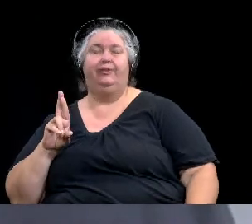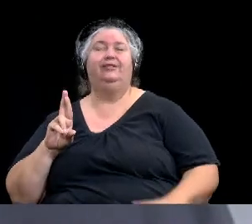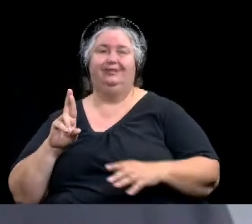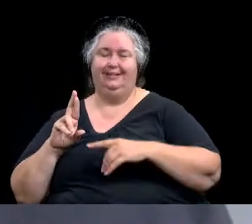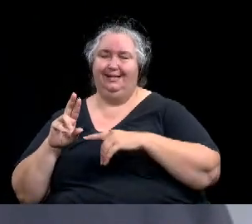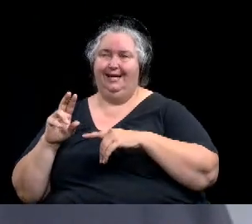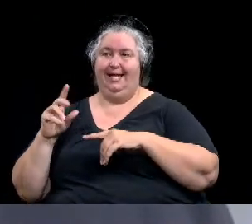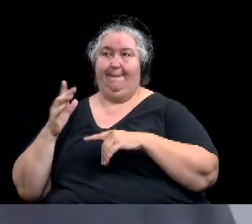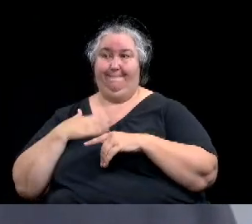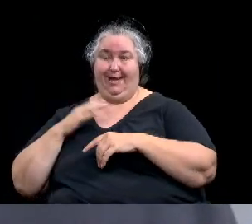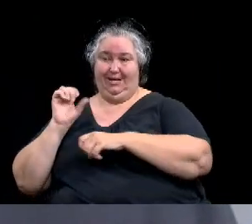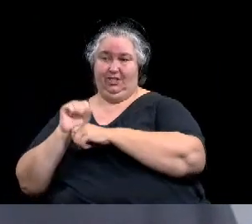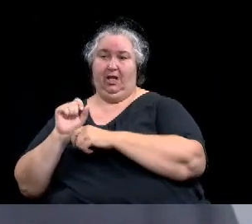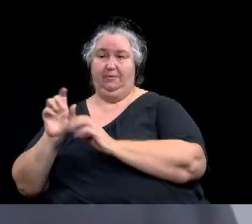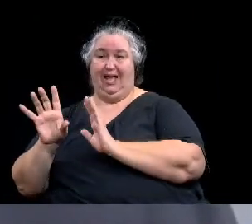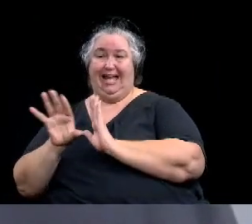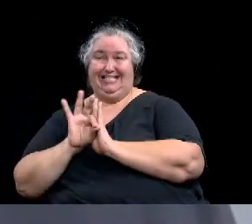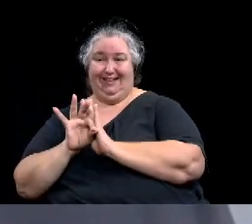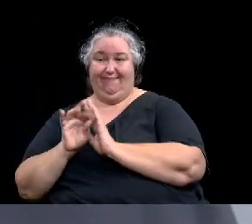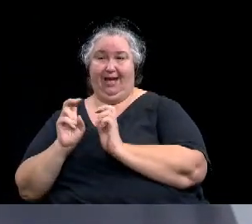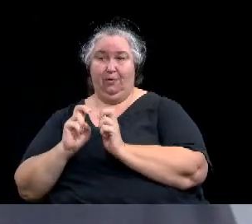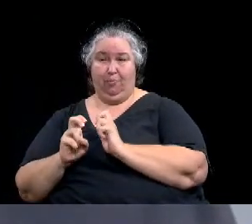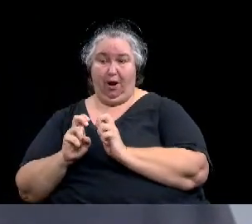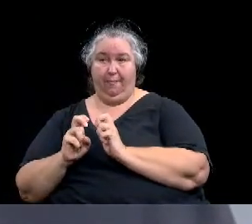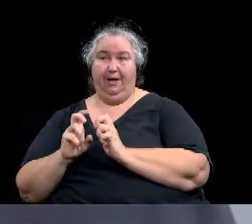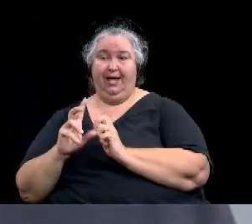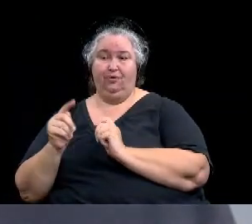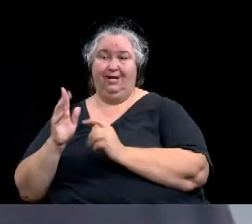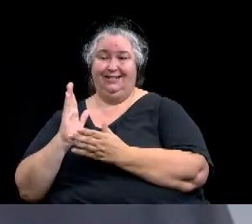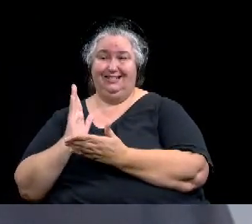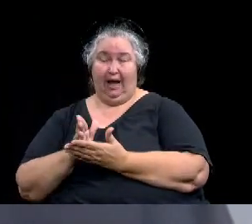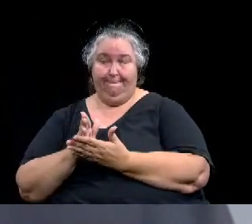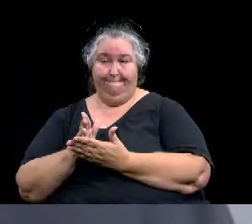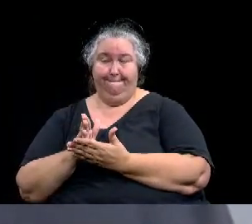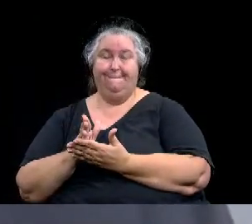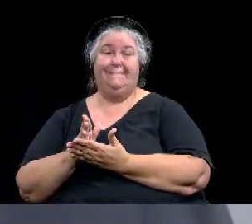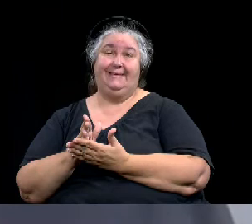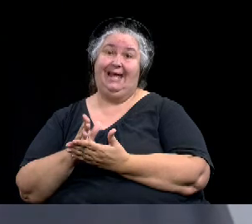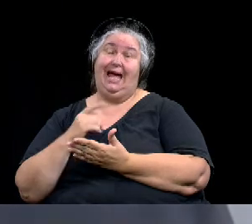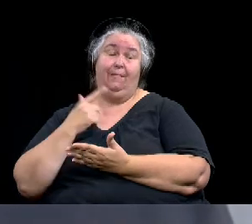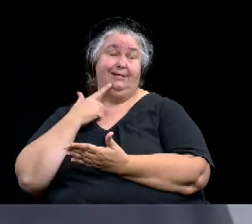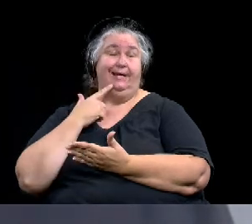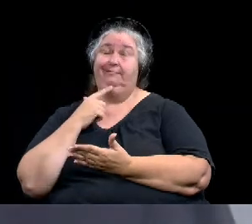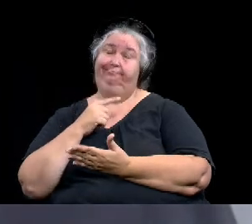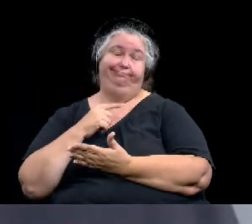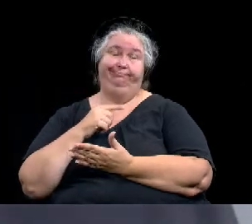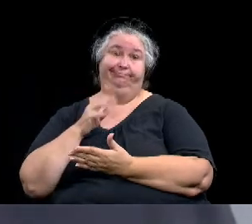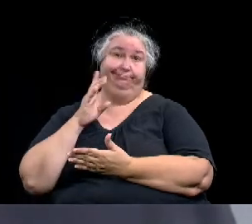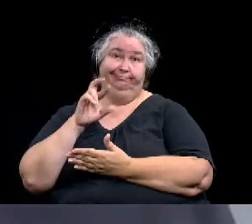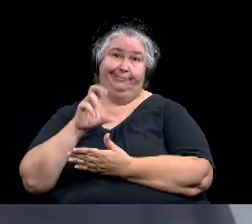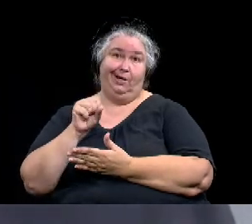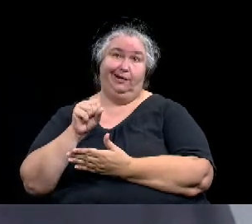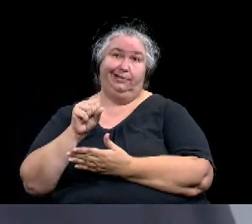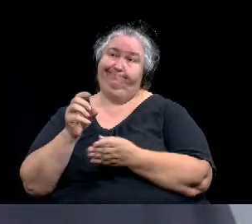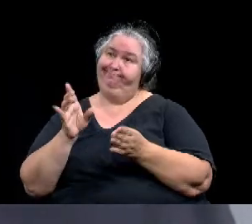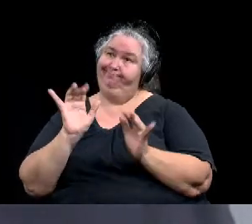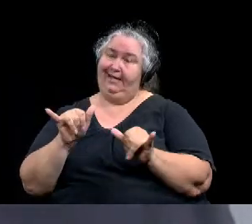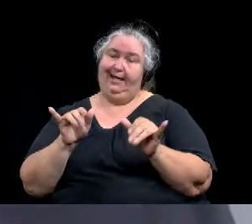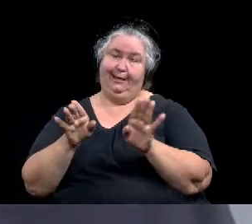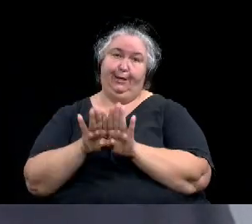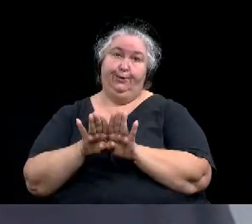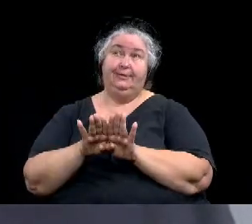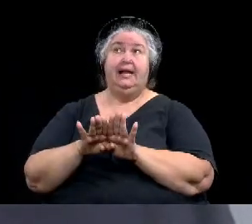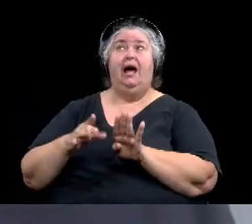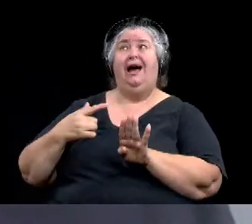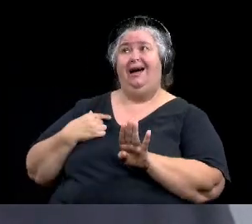identify the problem and try to stop the problem, I would say don't open bars. And I understand that, and I